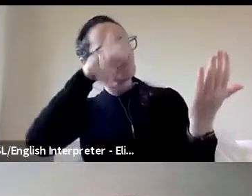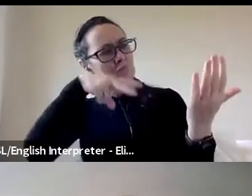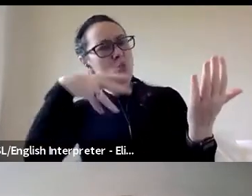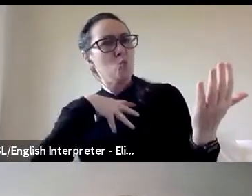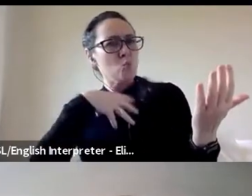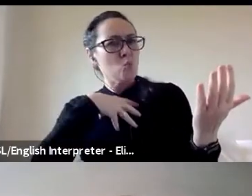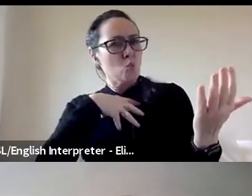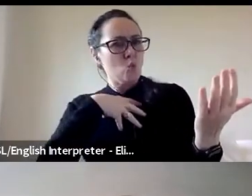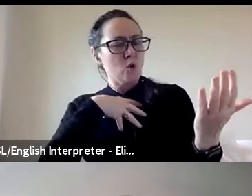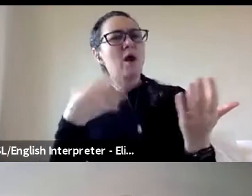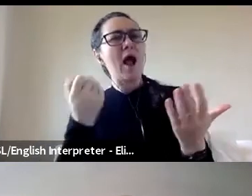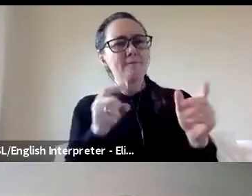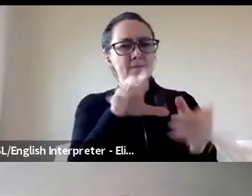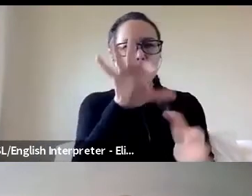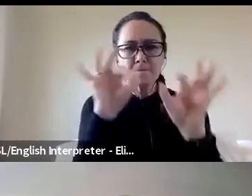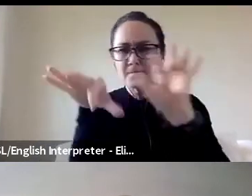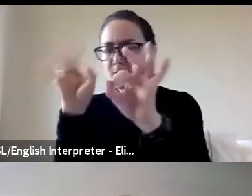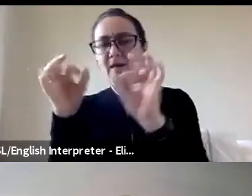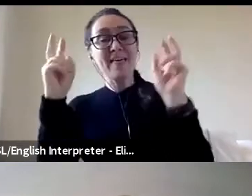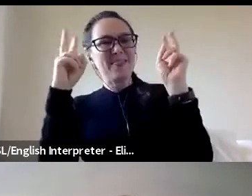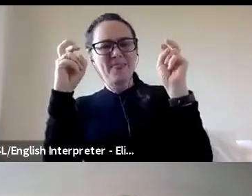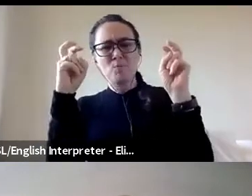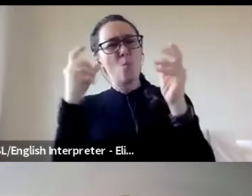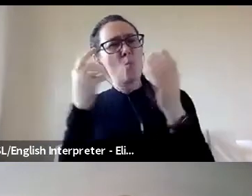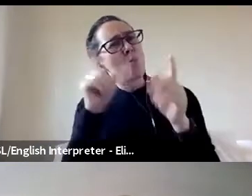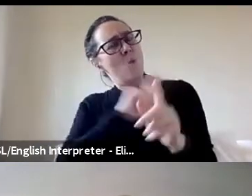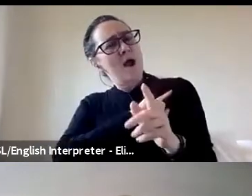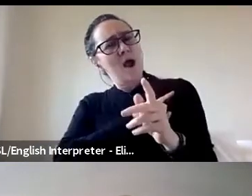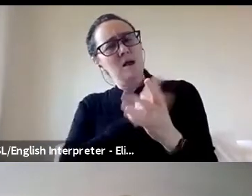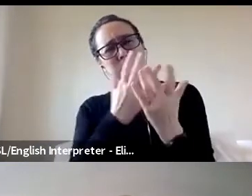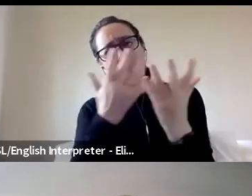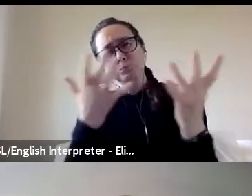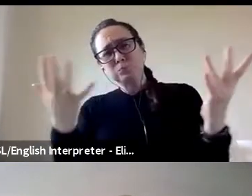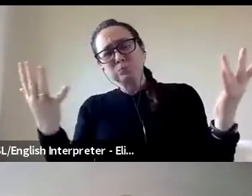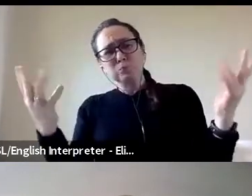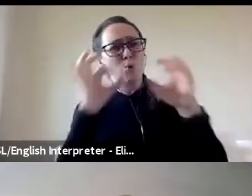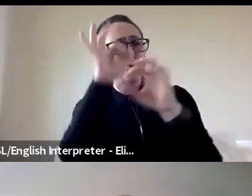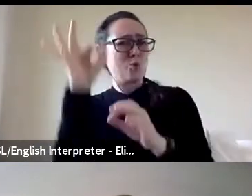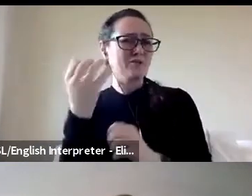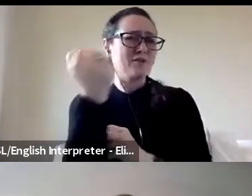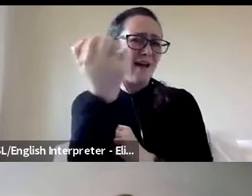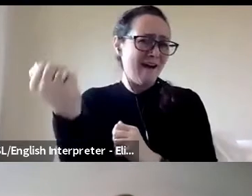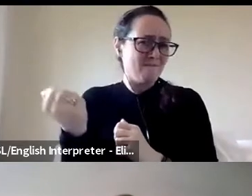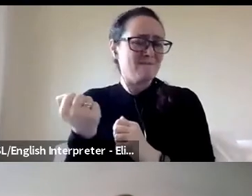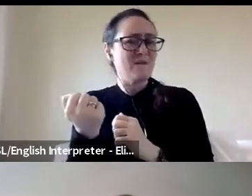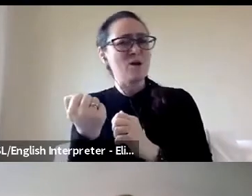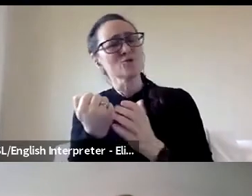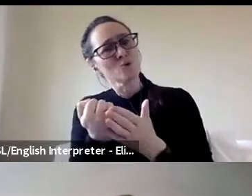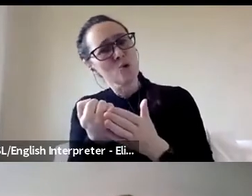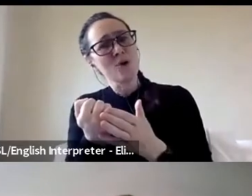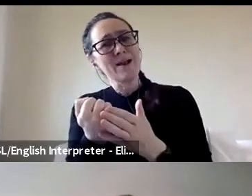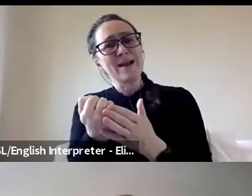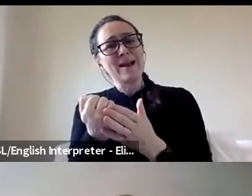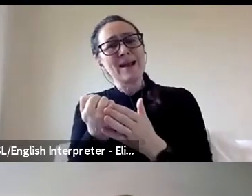drawn themes from those questions because there are far too many to ask, individually. So forgive me if your